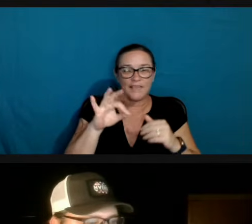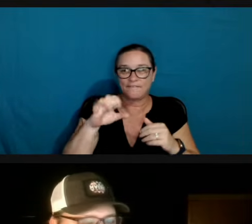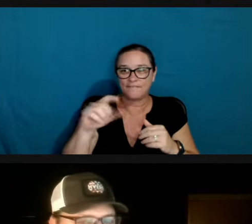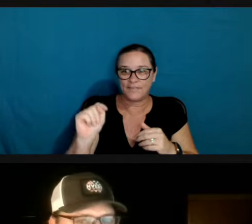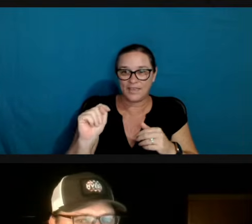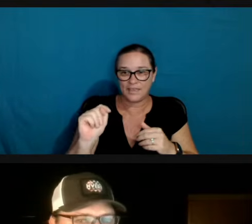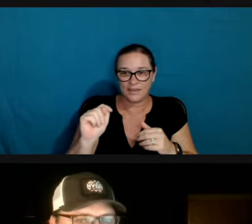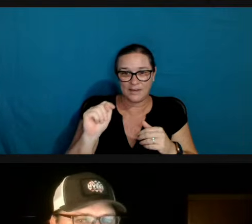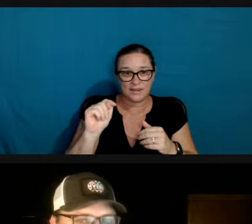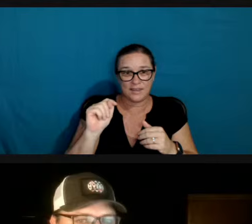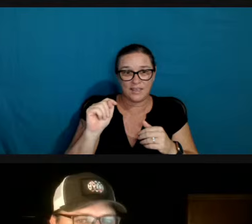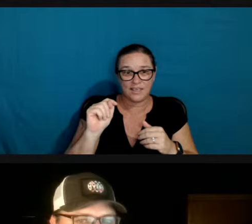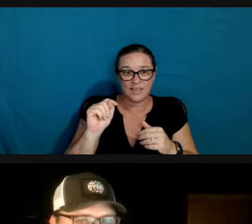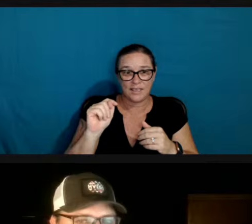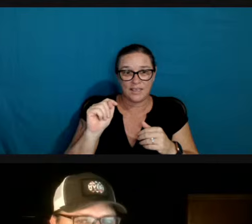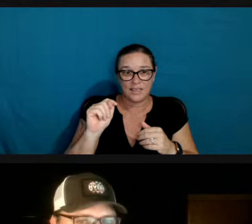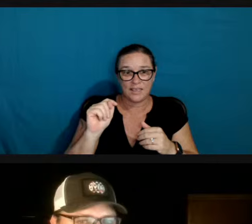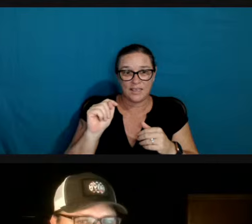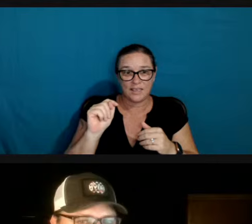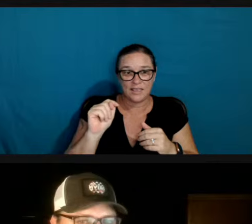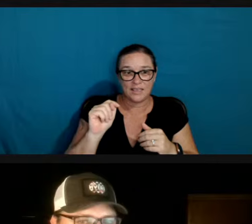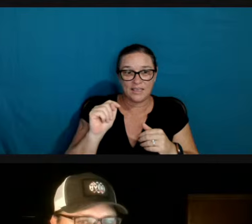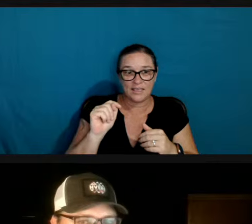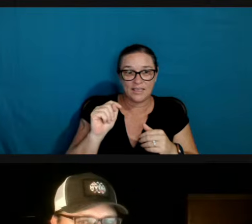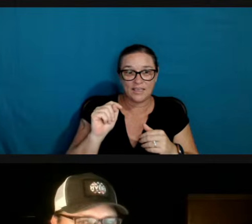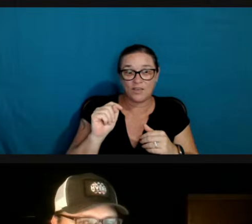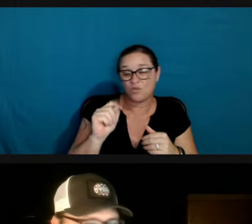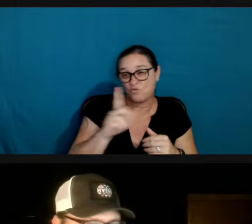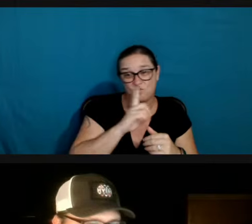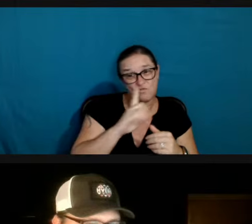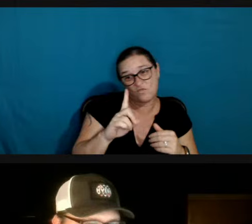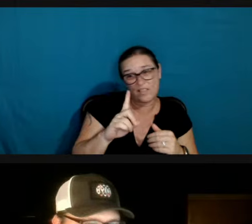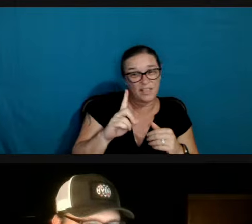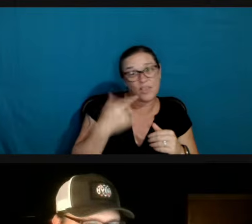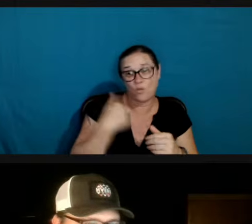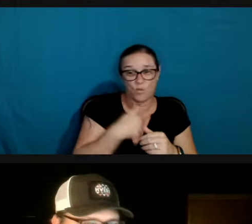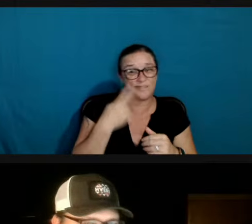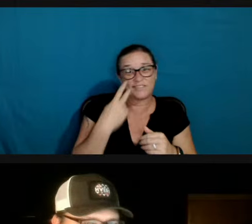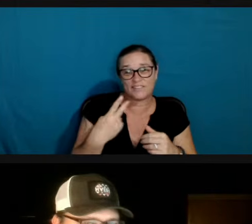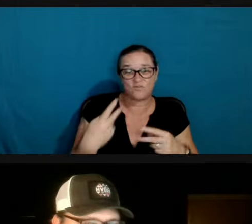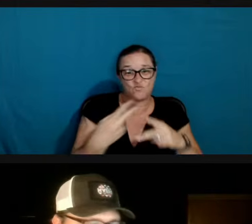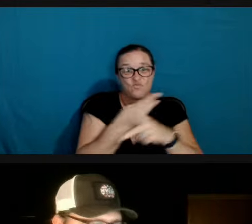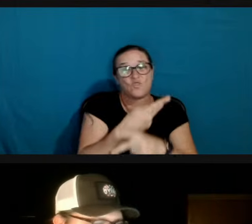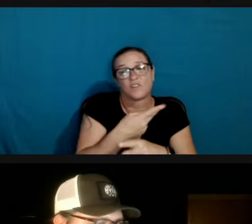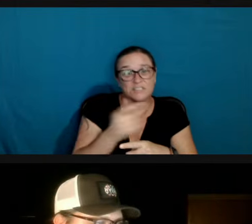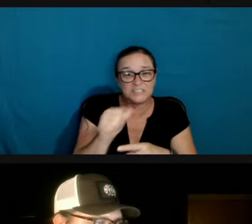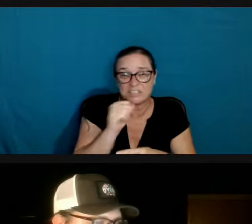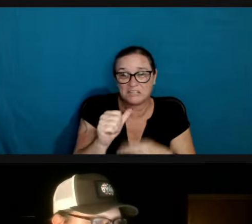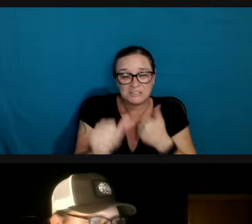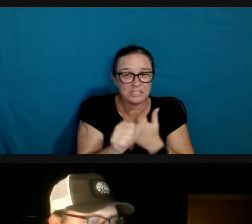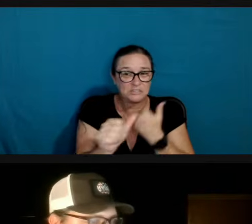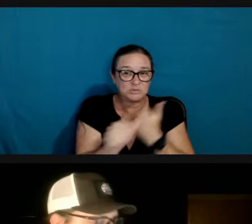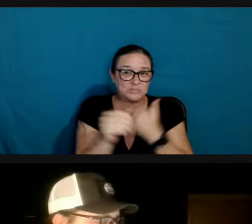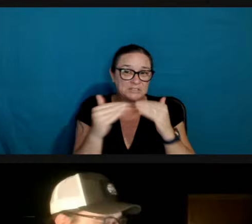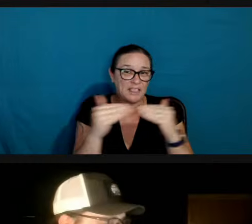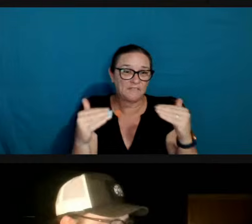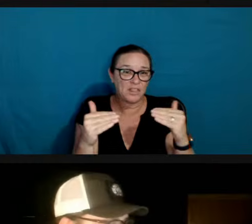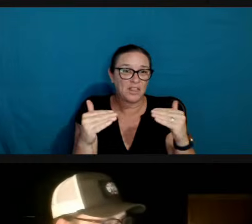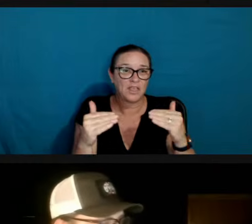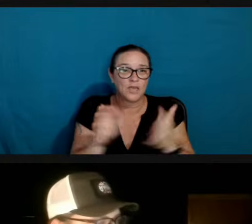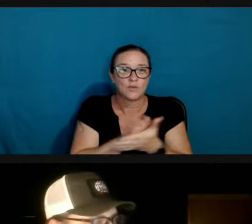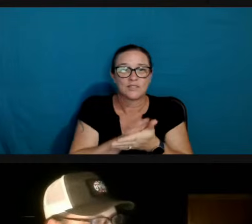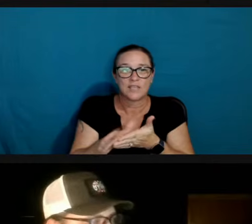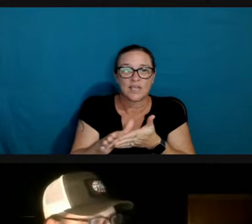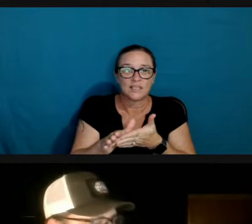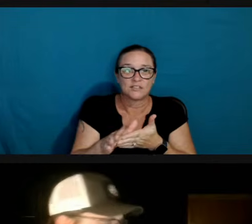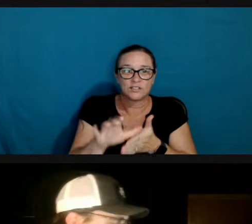That's really not into dangerous territory at all for that river. We have seen it get significantly higher, so it was nice to not have to deal